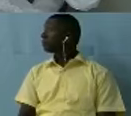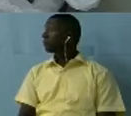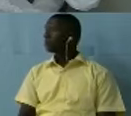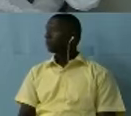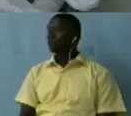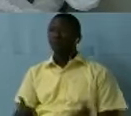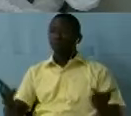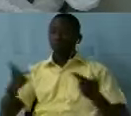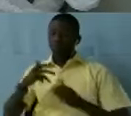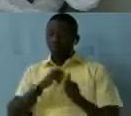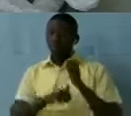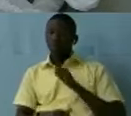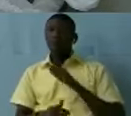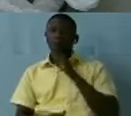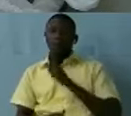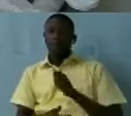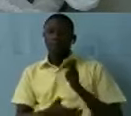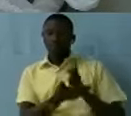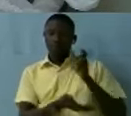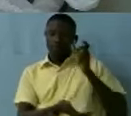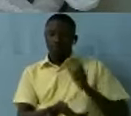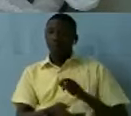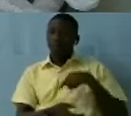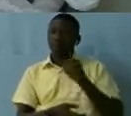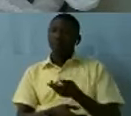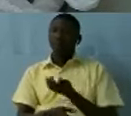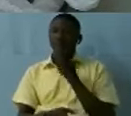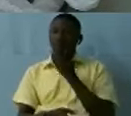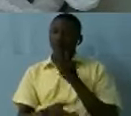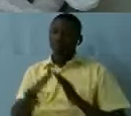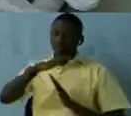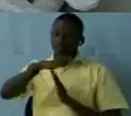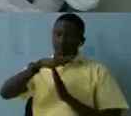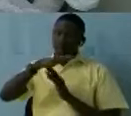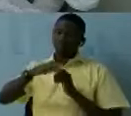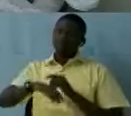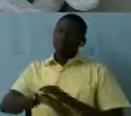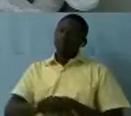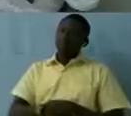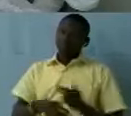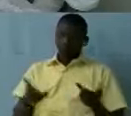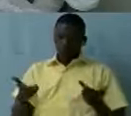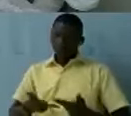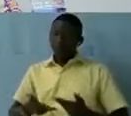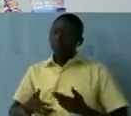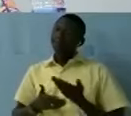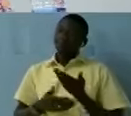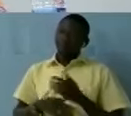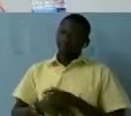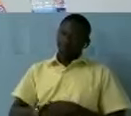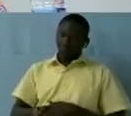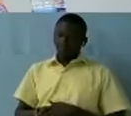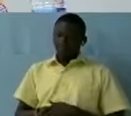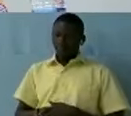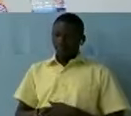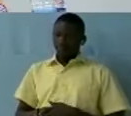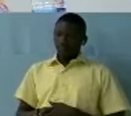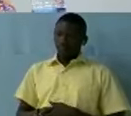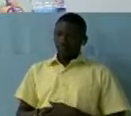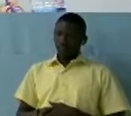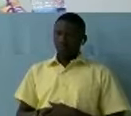Welcome back, Mr. Witness, from the lunch break. Counsel ko bismillah selo kabonan konton